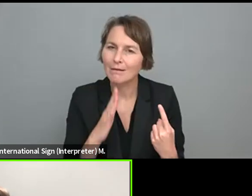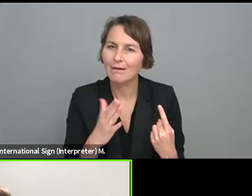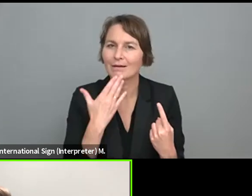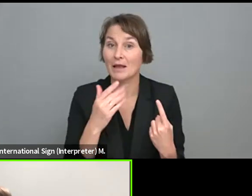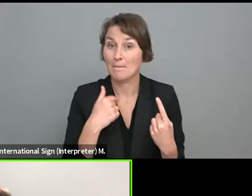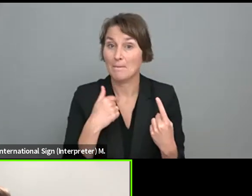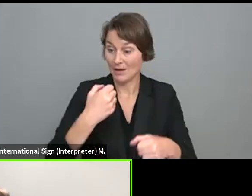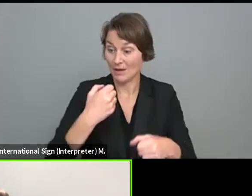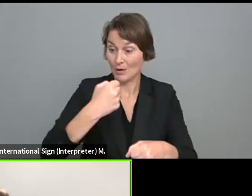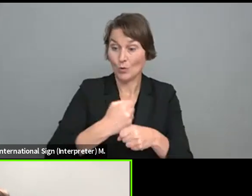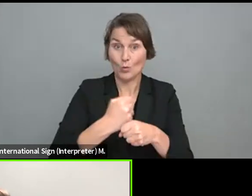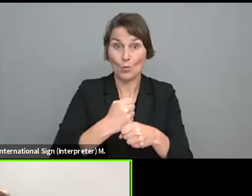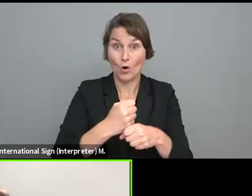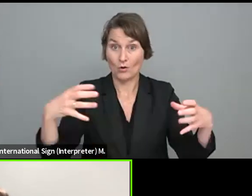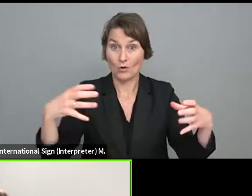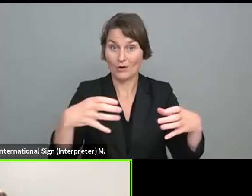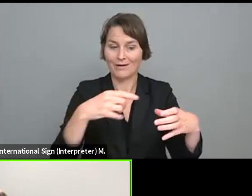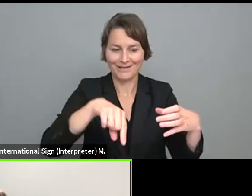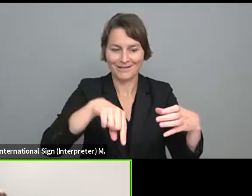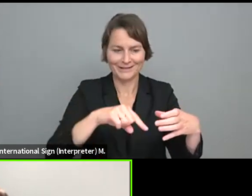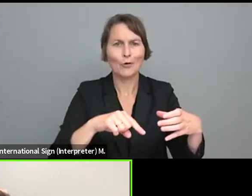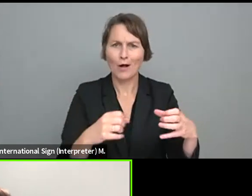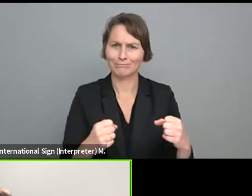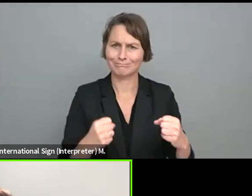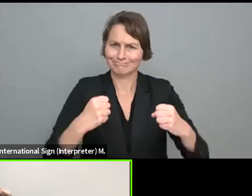those type of elite, confident,